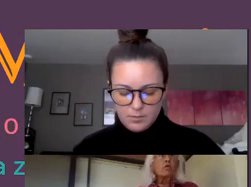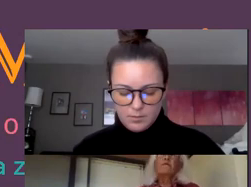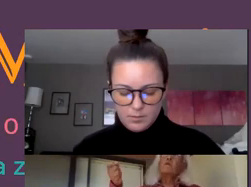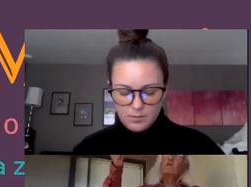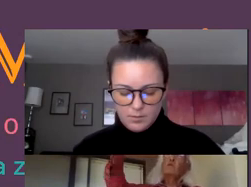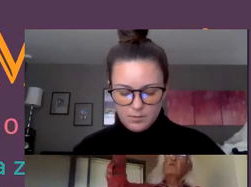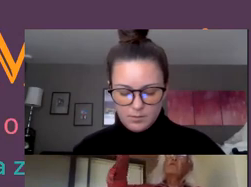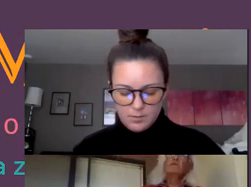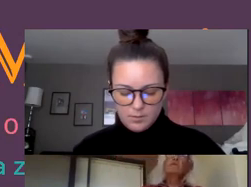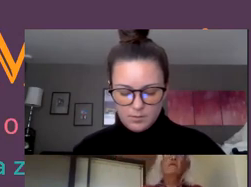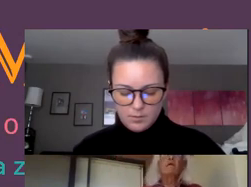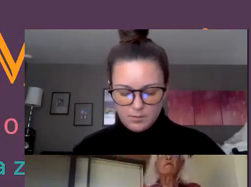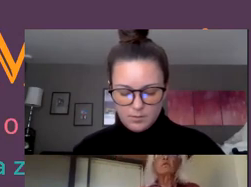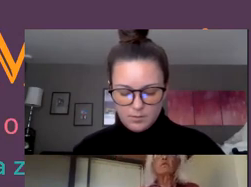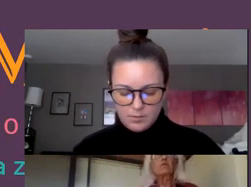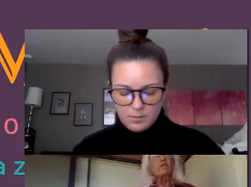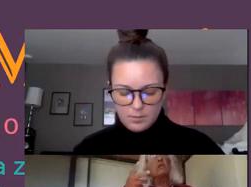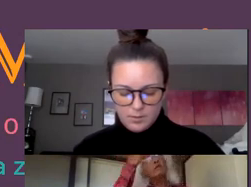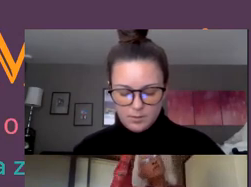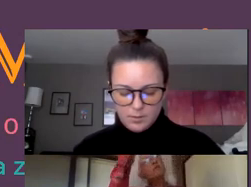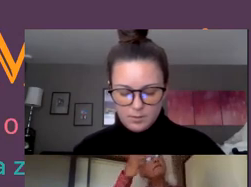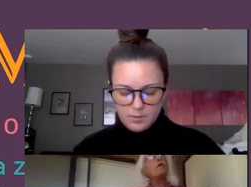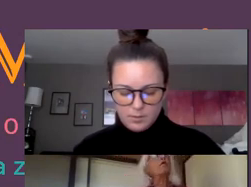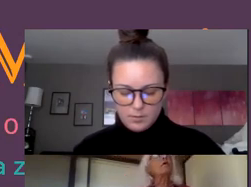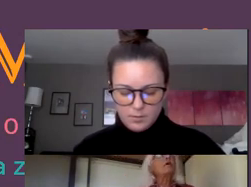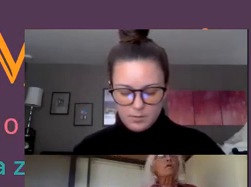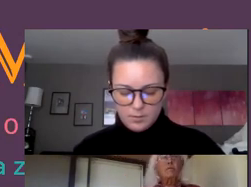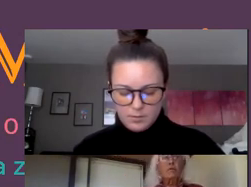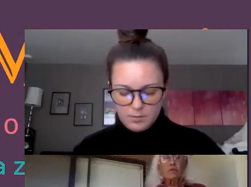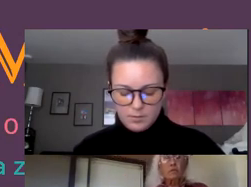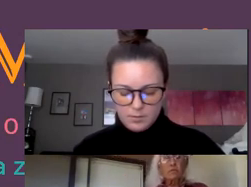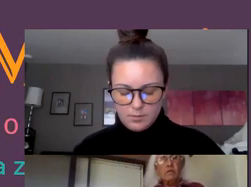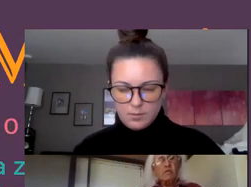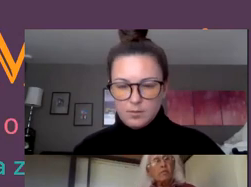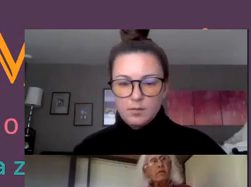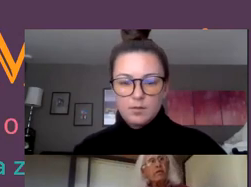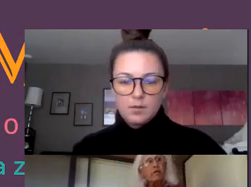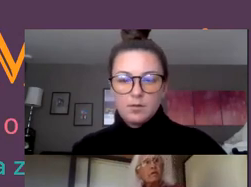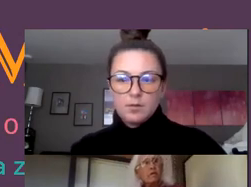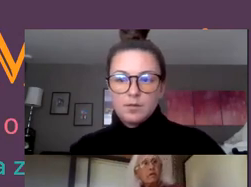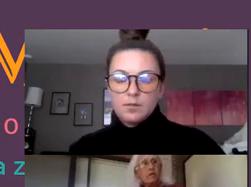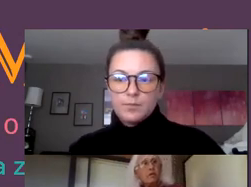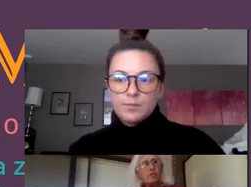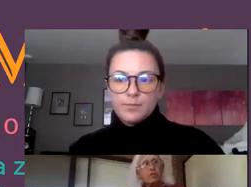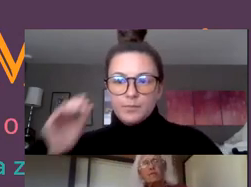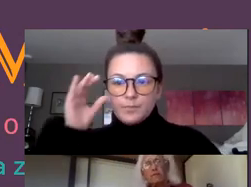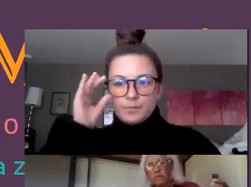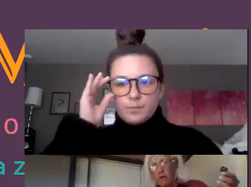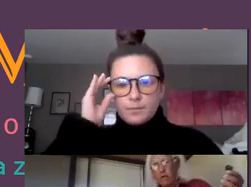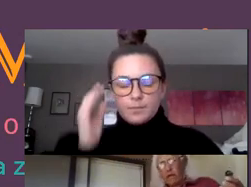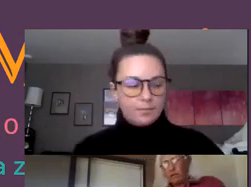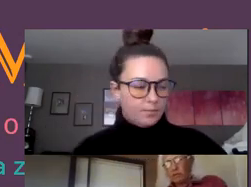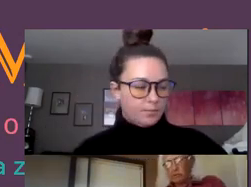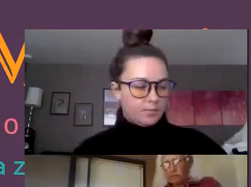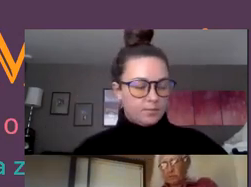to the swordfish, the chief of all the fish, to the eagle, the chief of all the birds, to bear, the chief of